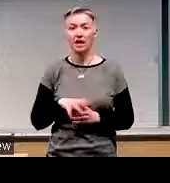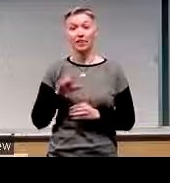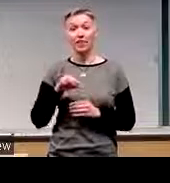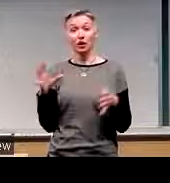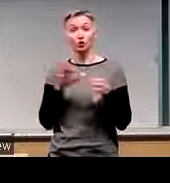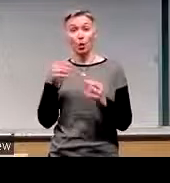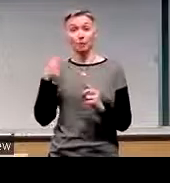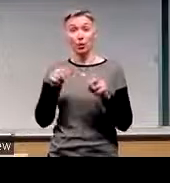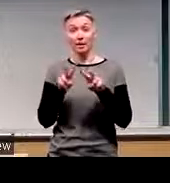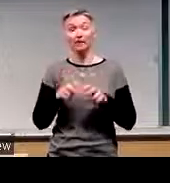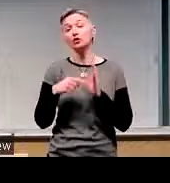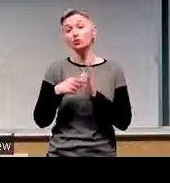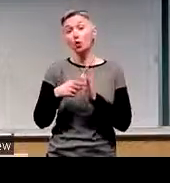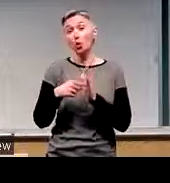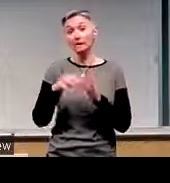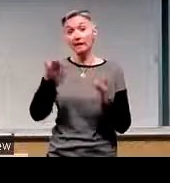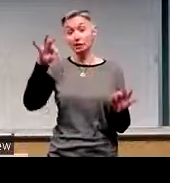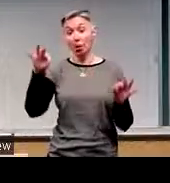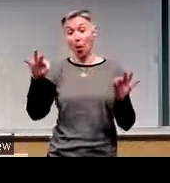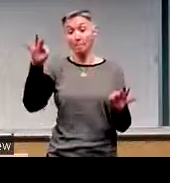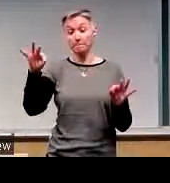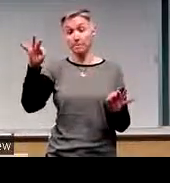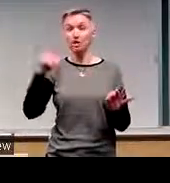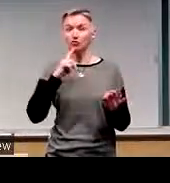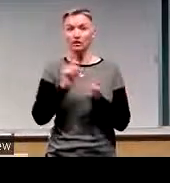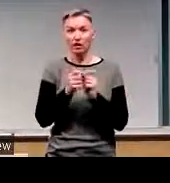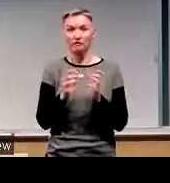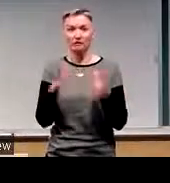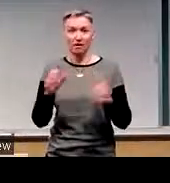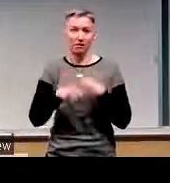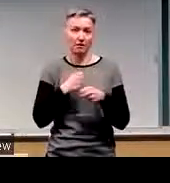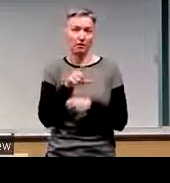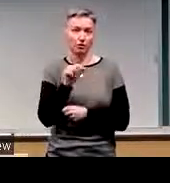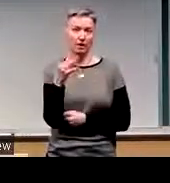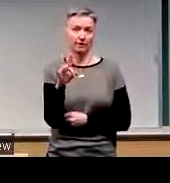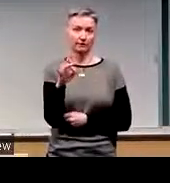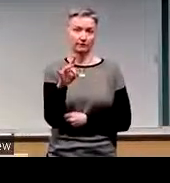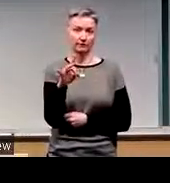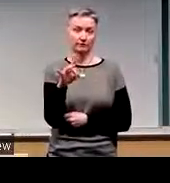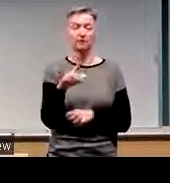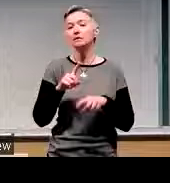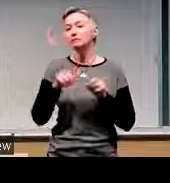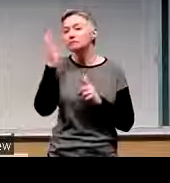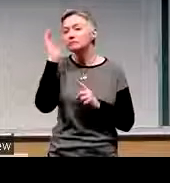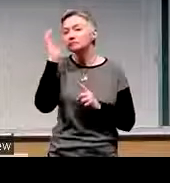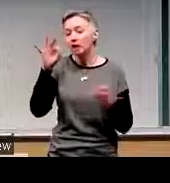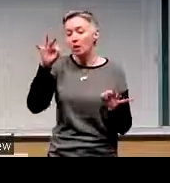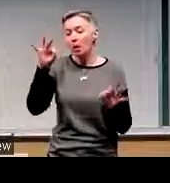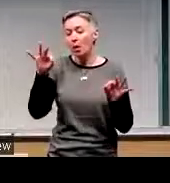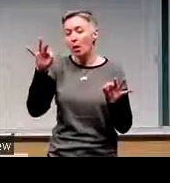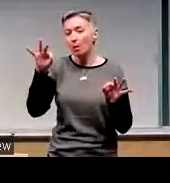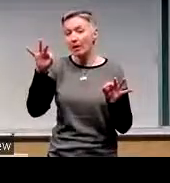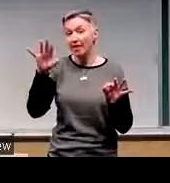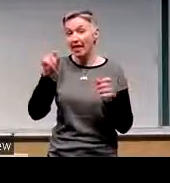the slope of the trend line changed significantly in 2018, but it looks like the slope change